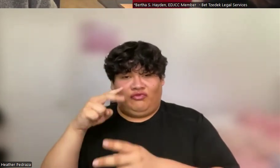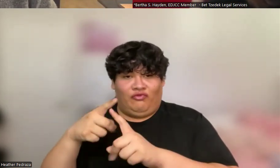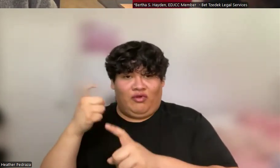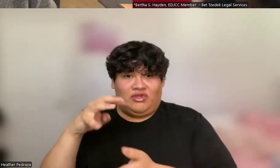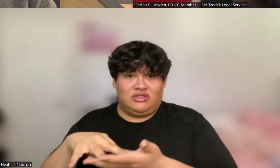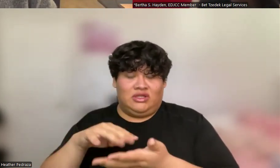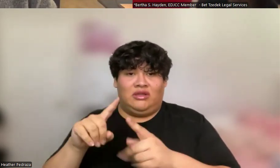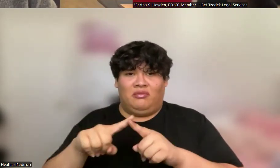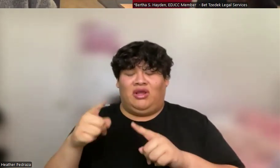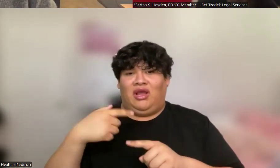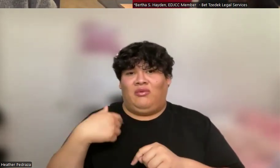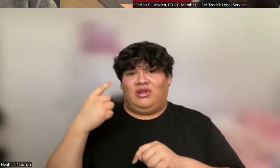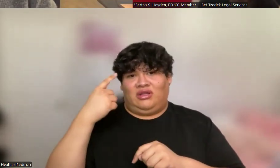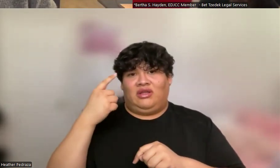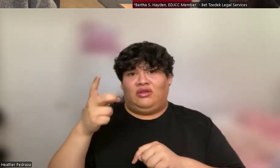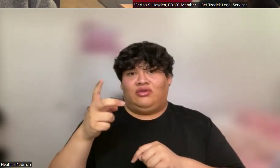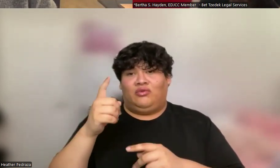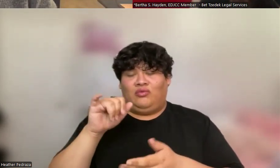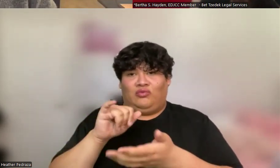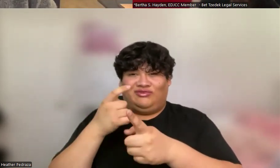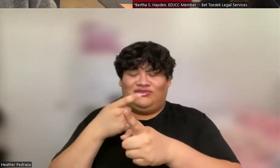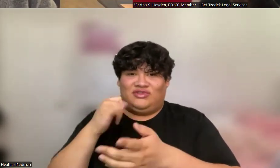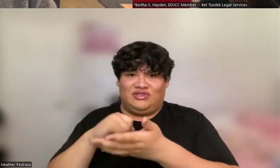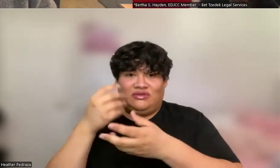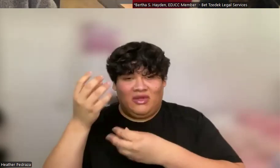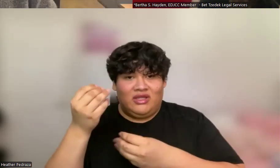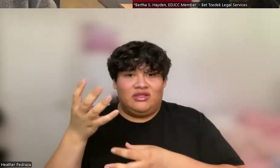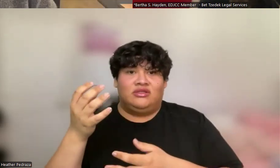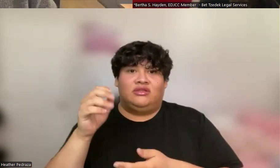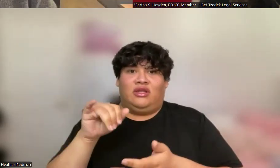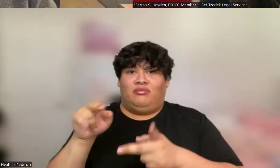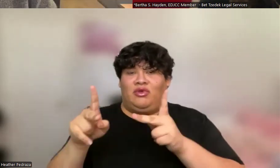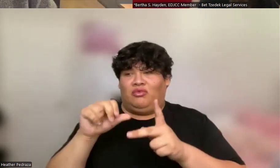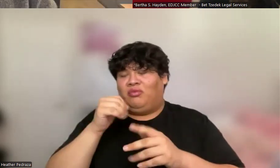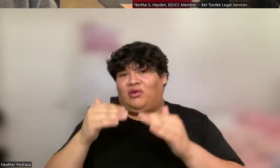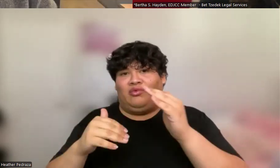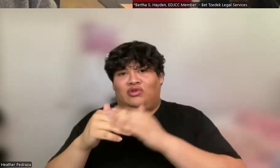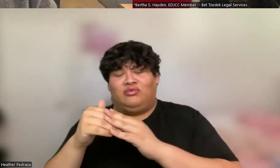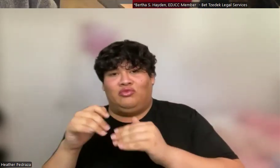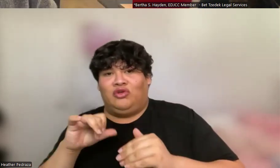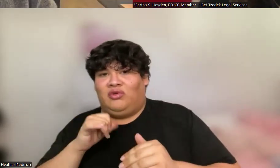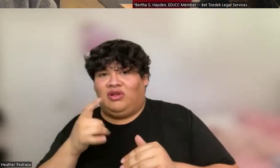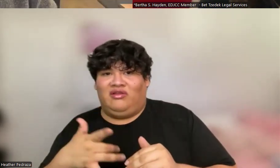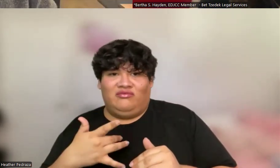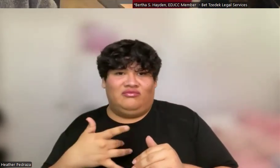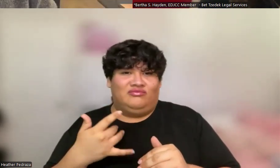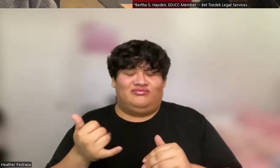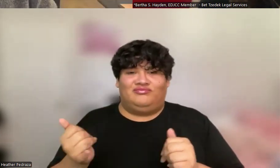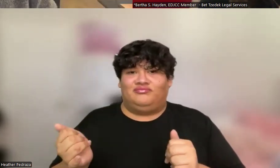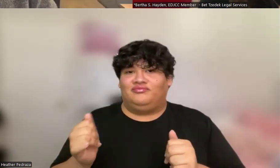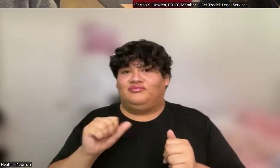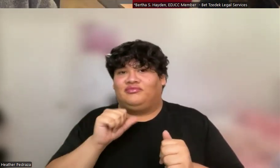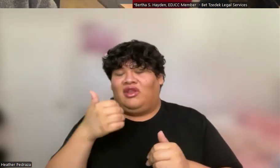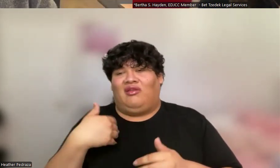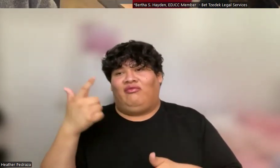it's probably, these things that you're mentioning that people might reach a point where, um, they have